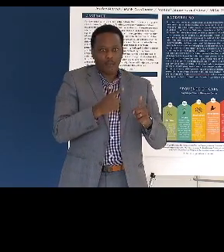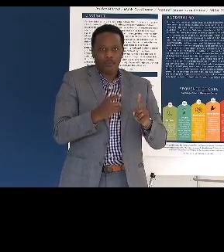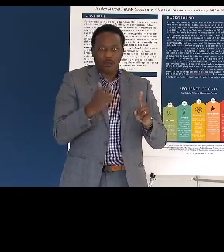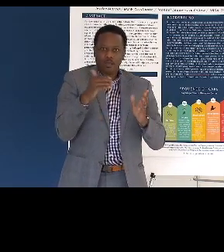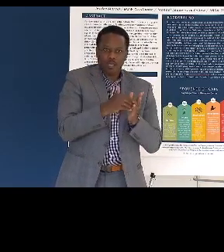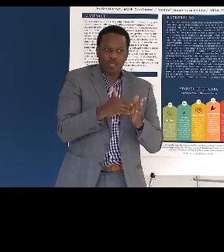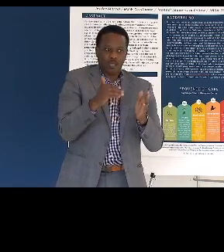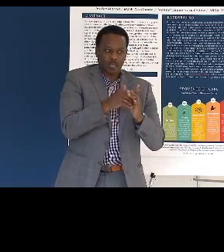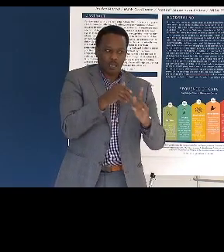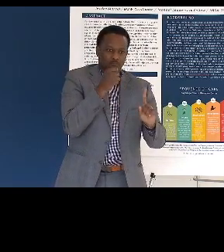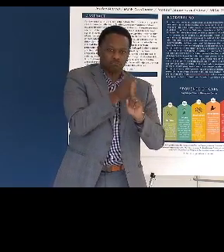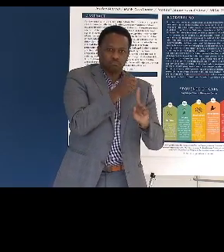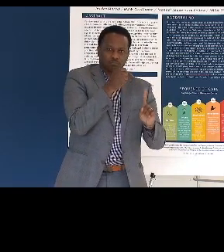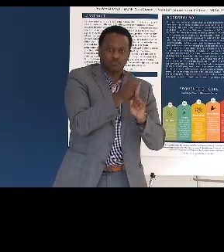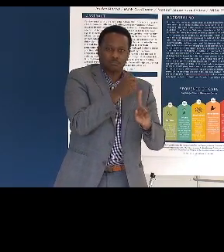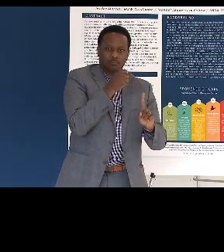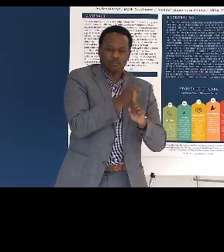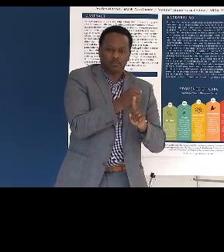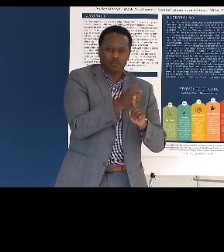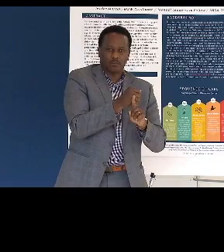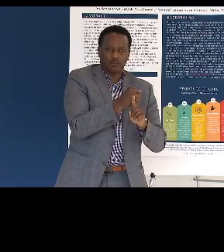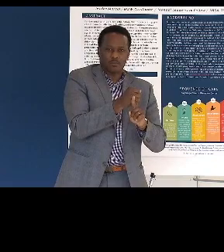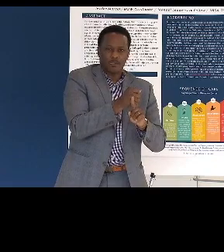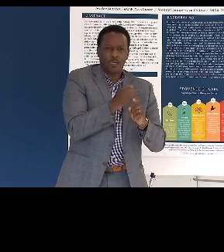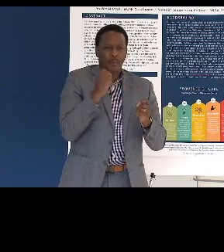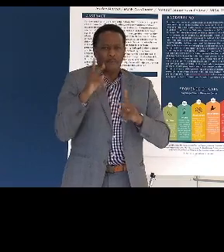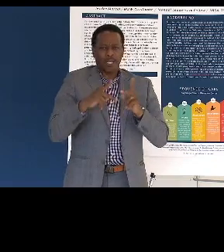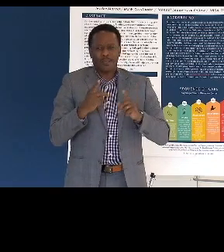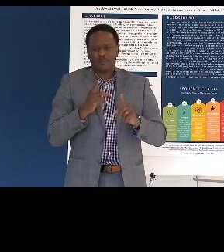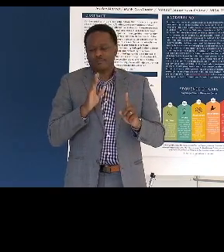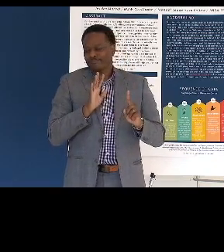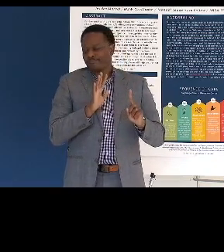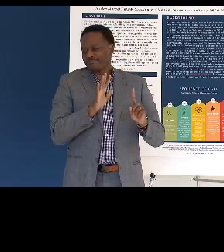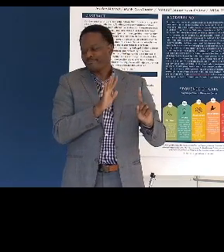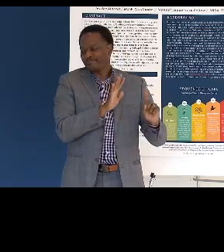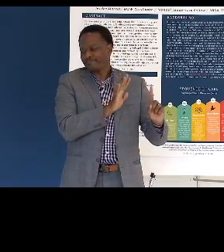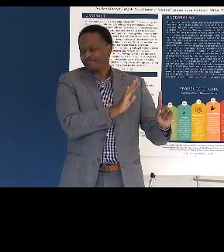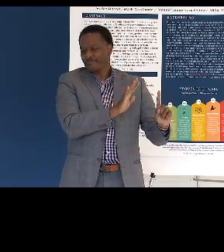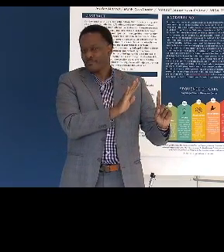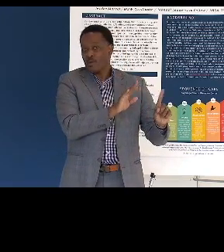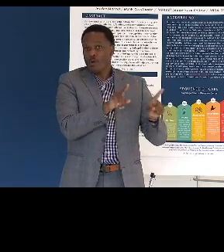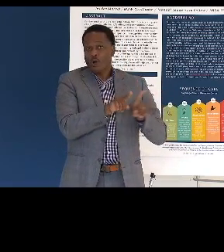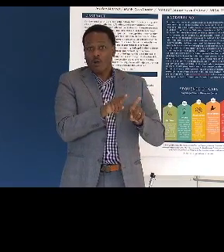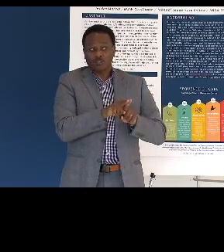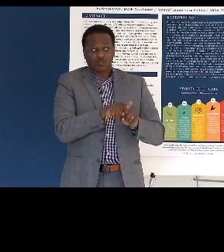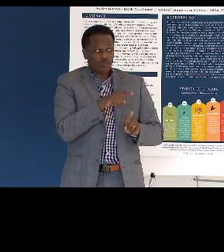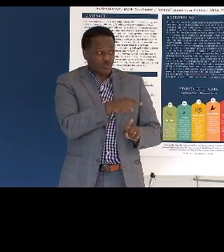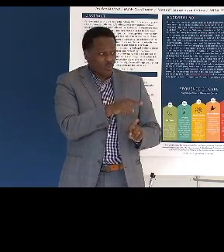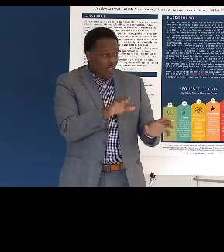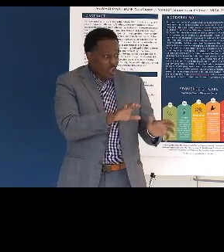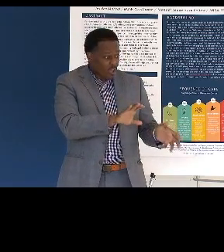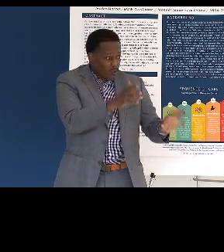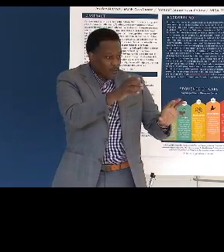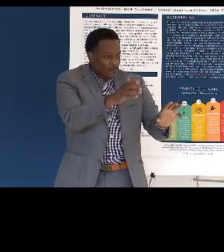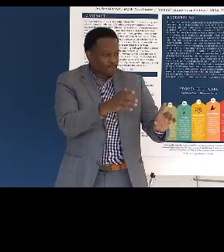They have not only been neglected and overlooked, but they have been harmed and punished.